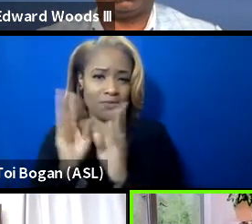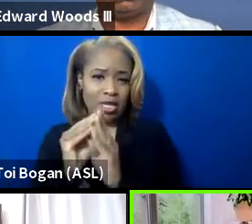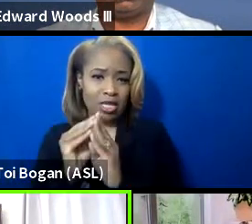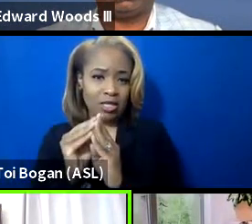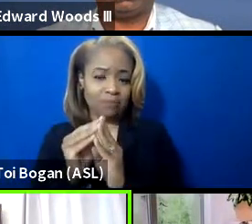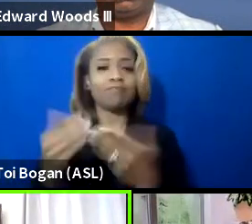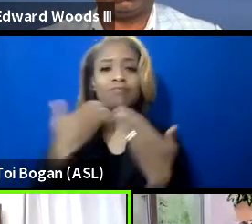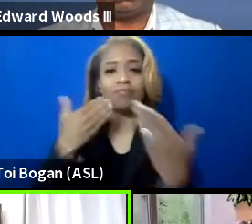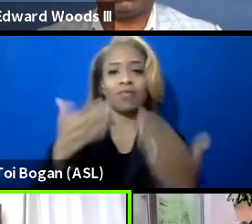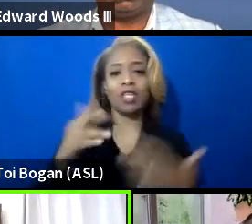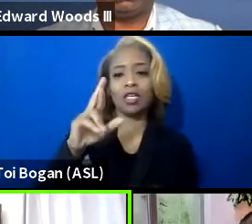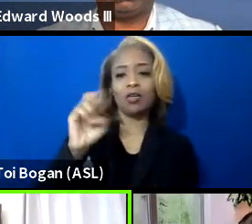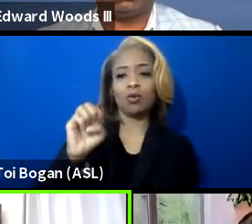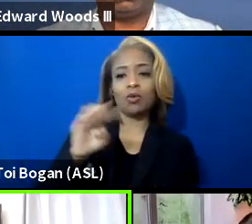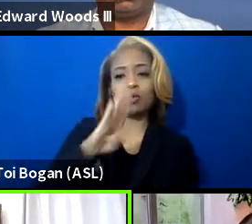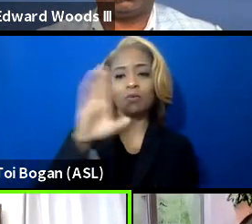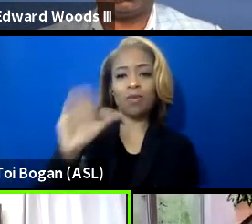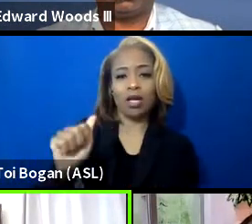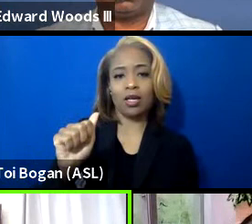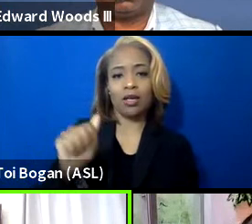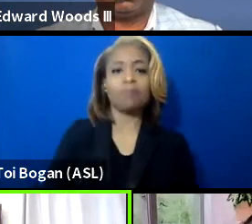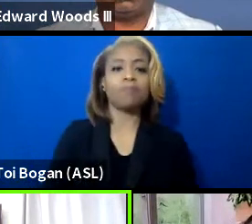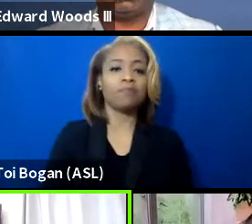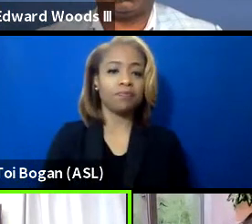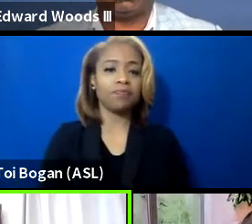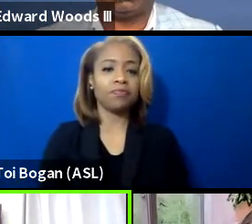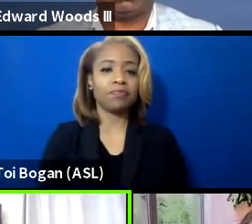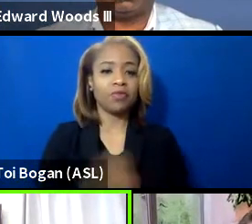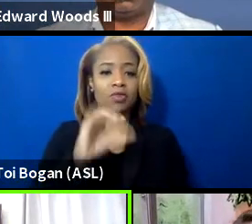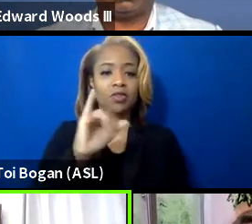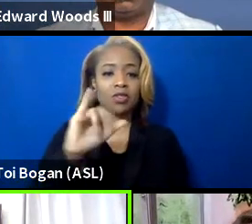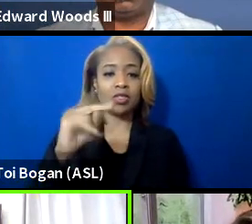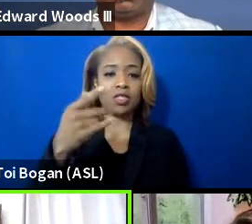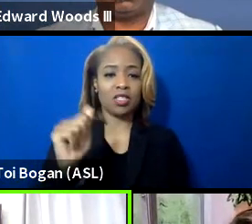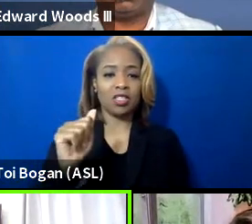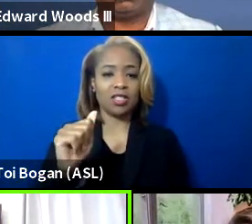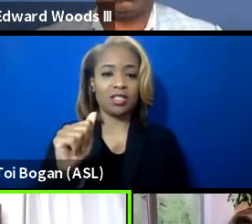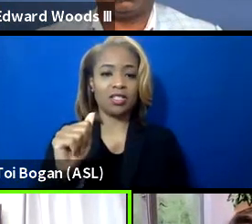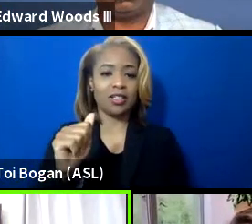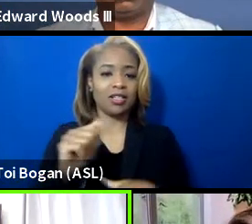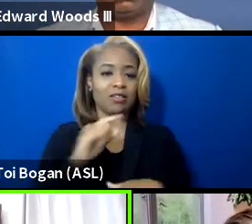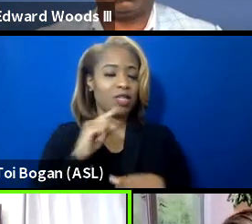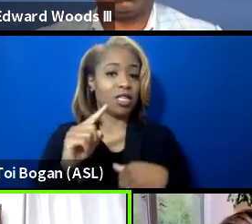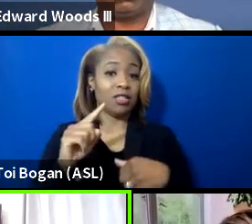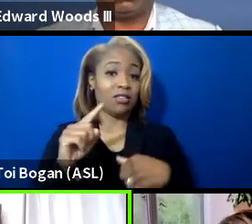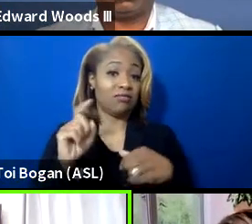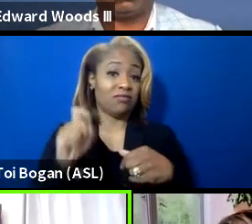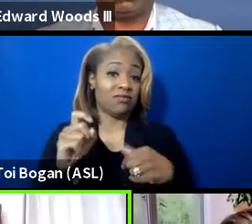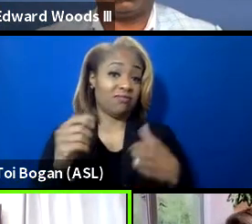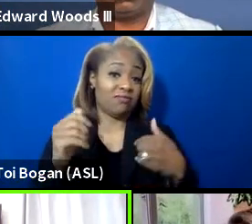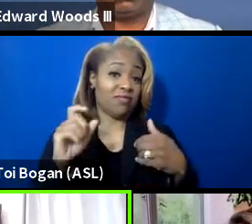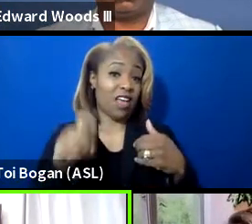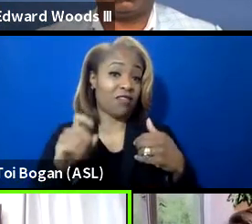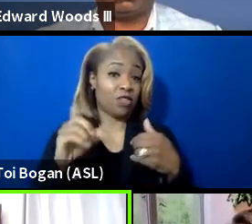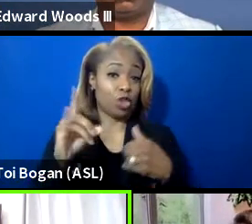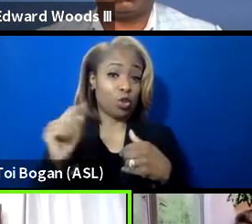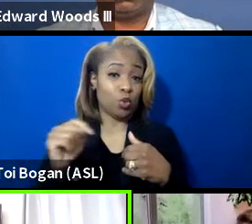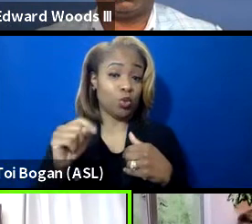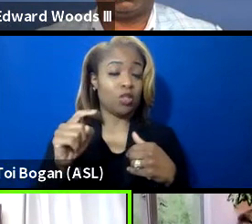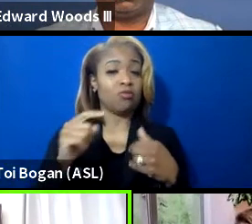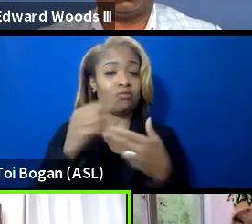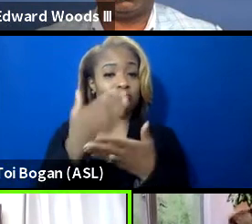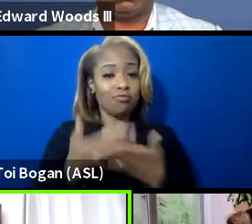Thank you, Rebecca. Yeah, Cynthia, it is, it's a leap of faith. All of this, these are proven results